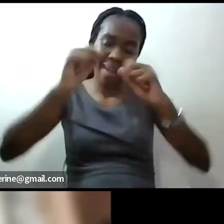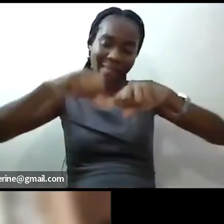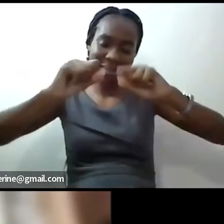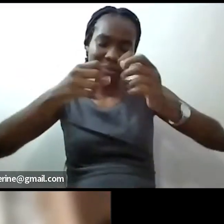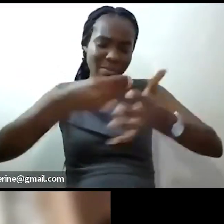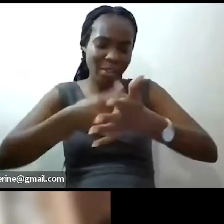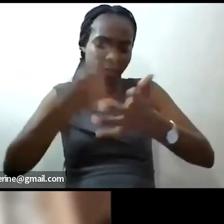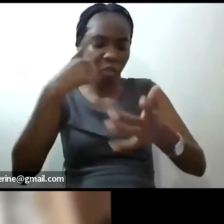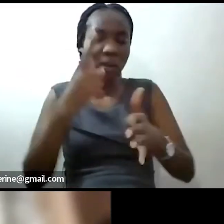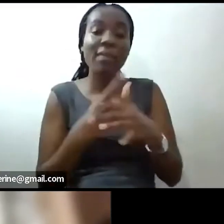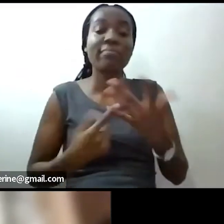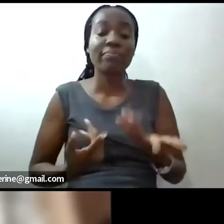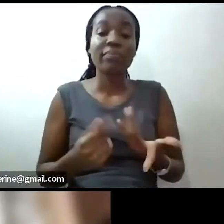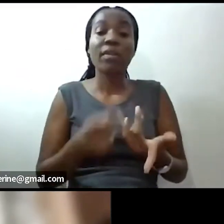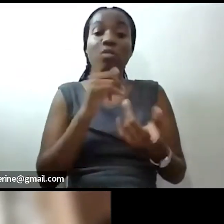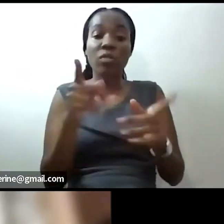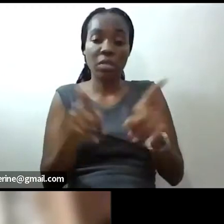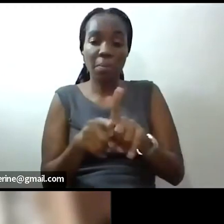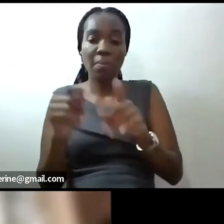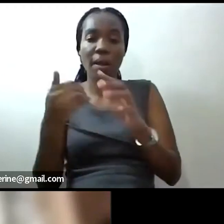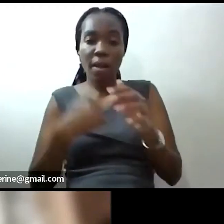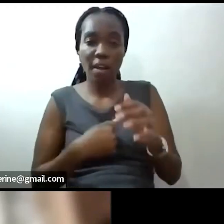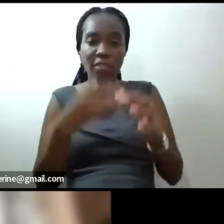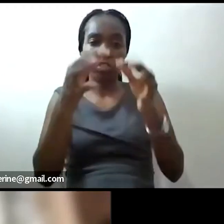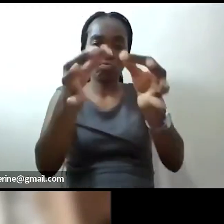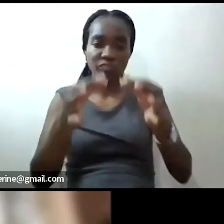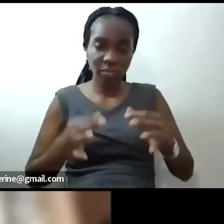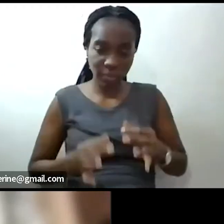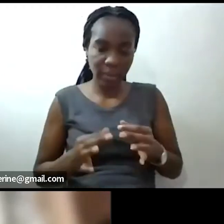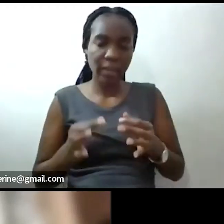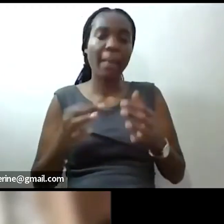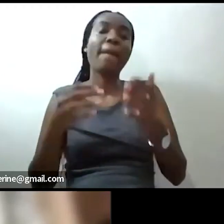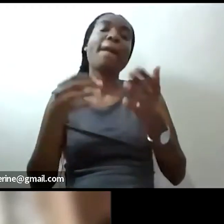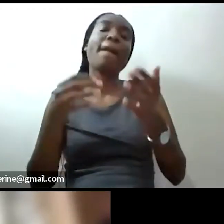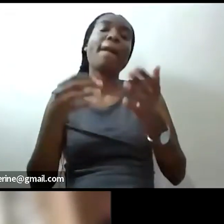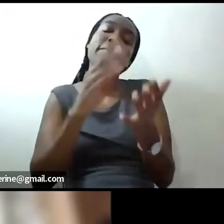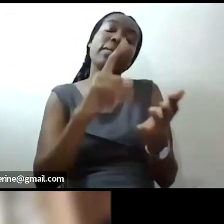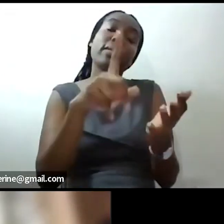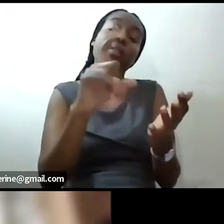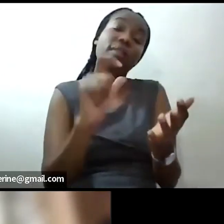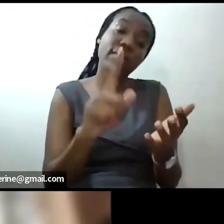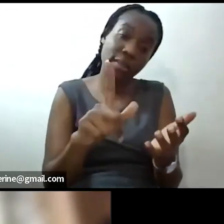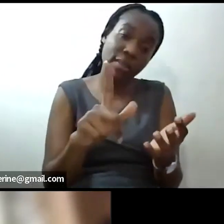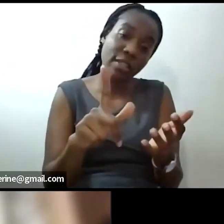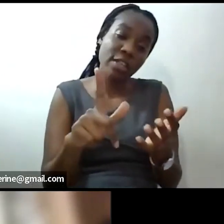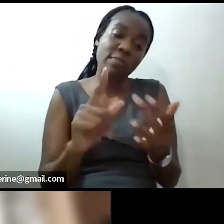as treasury bills. Treasury bills are short-term government debt securities, and their maturity period is less